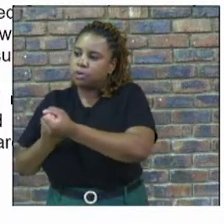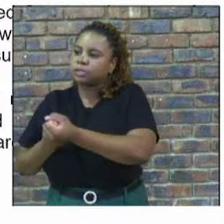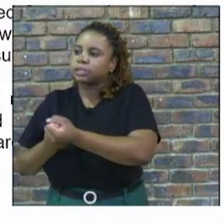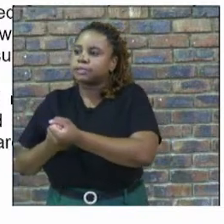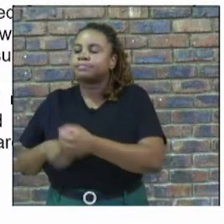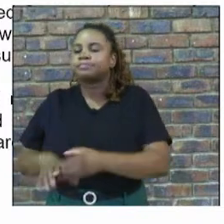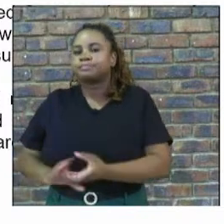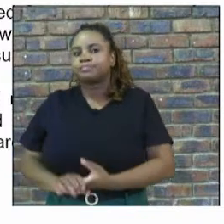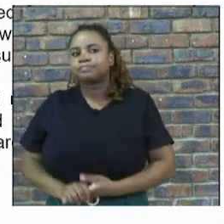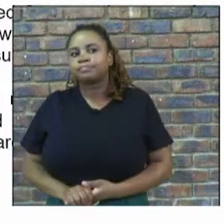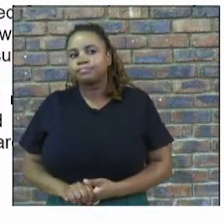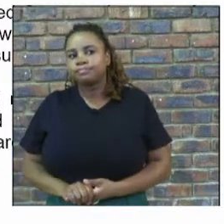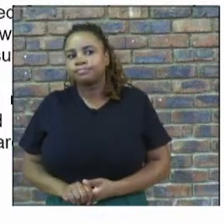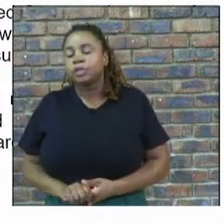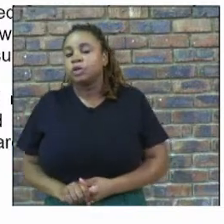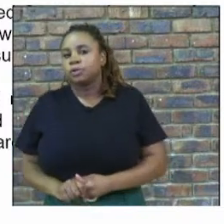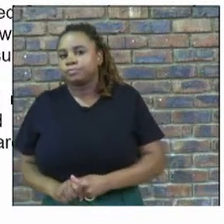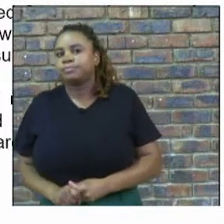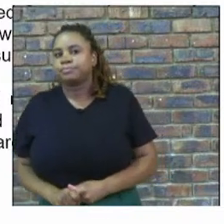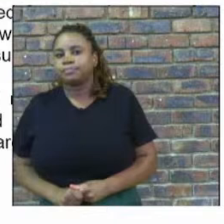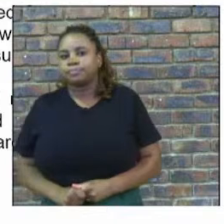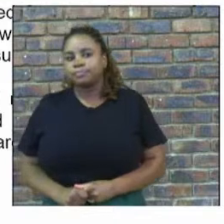to kickstart their businesses.